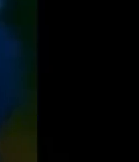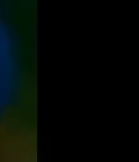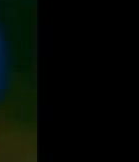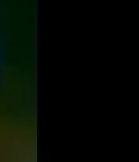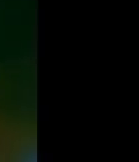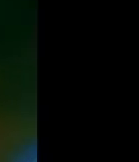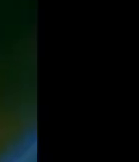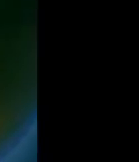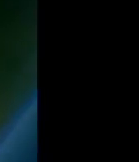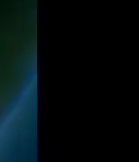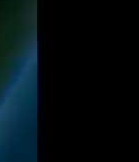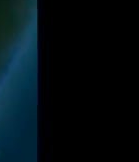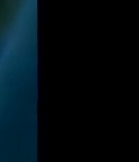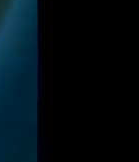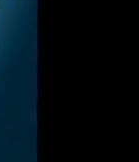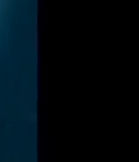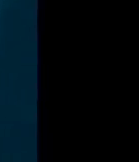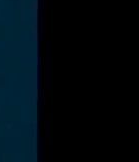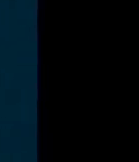everyone.